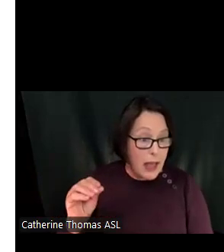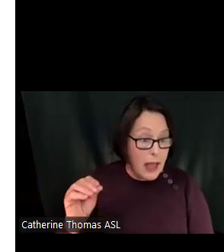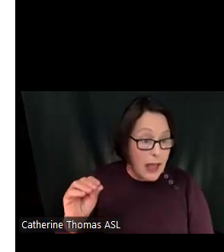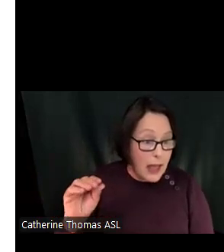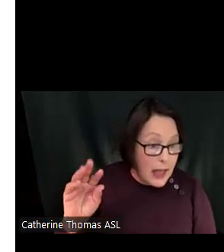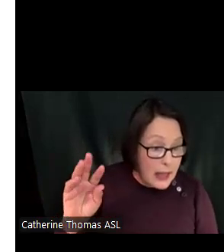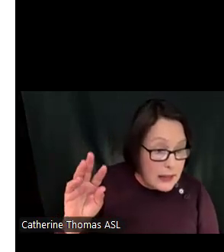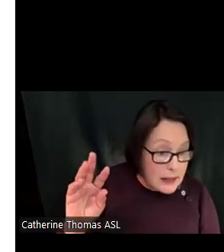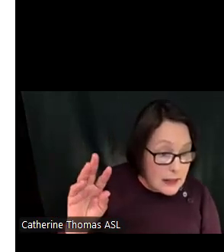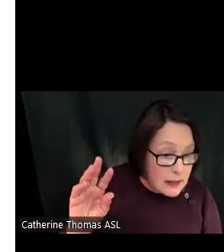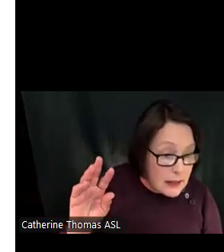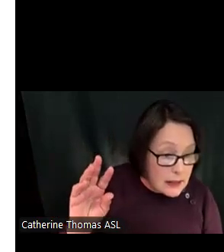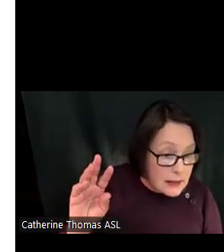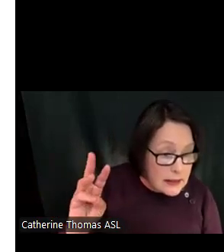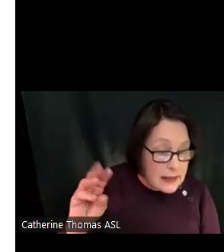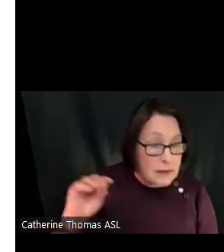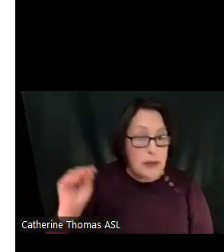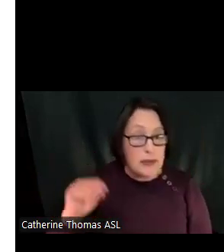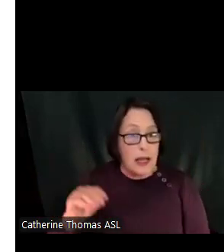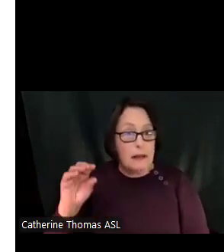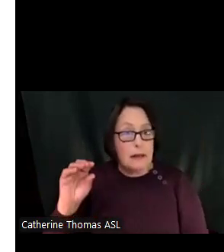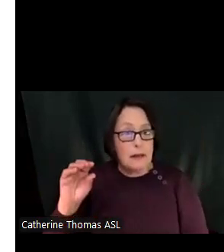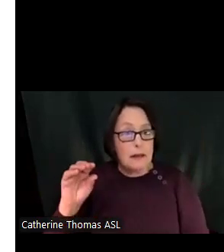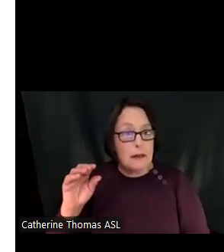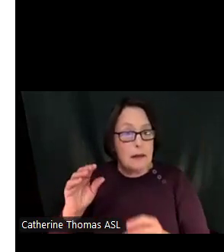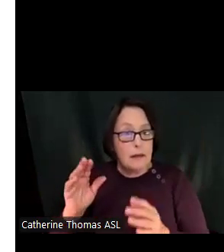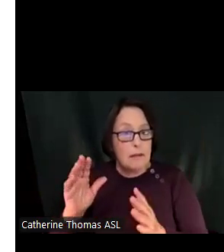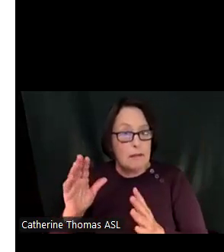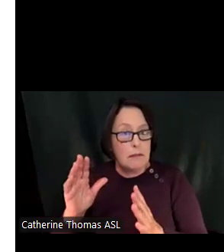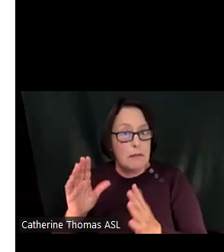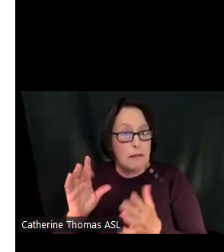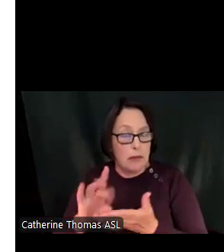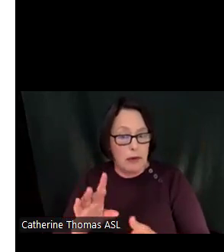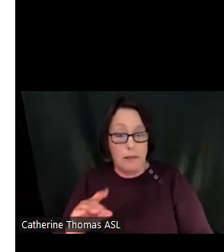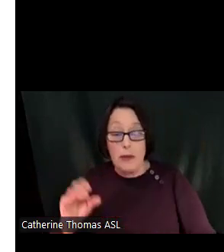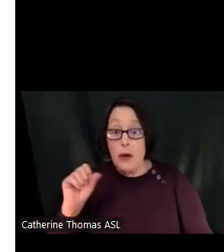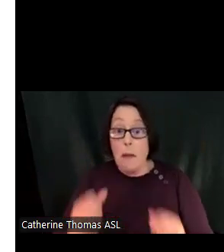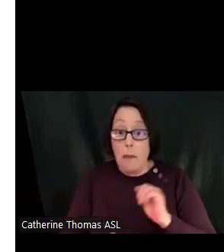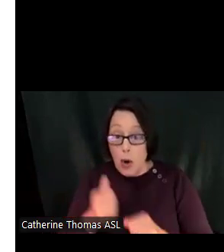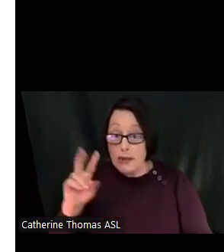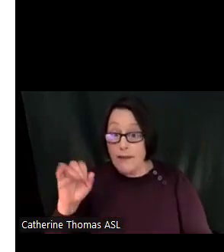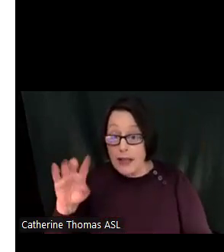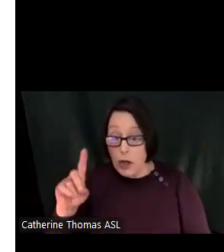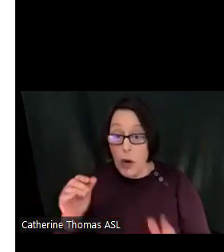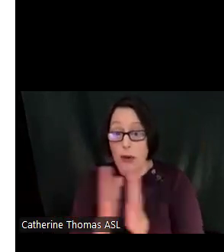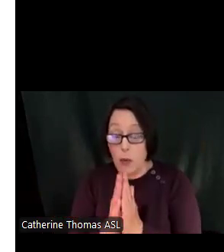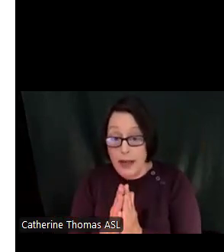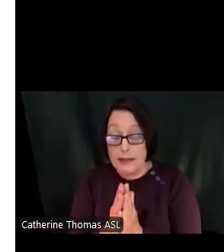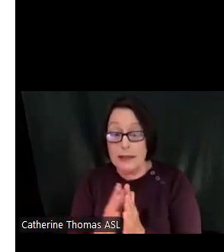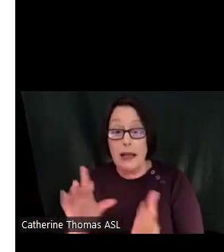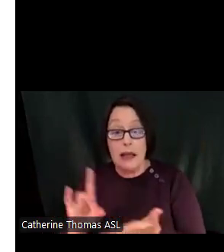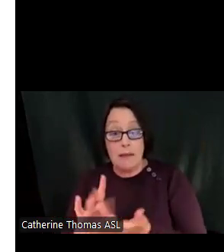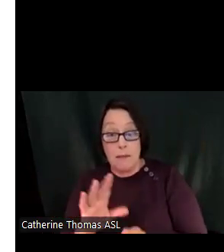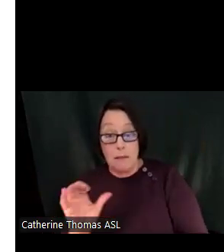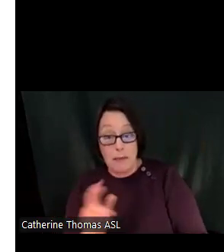What this tells us is that most of the video remote filled requests that get returned do end up as a completed request.